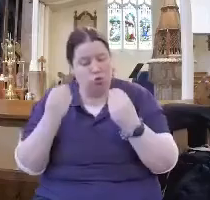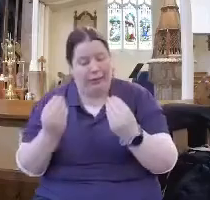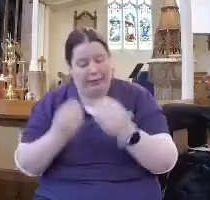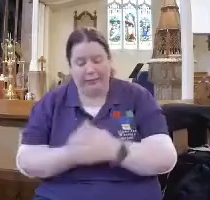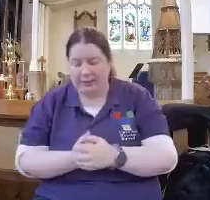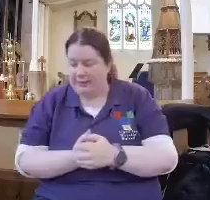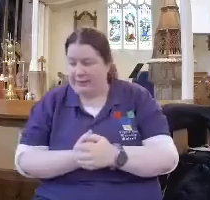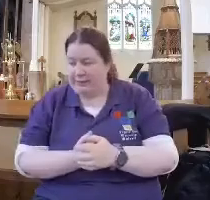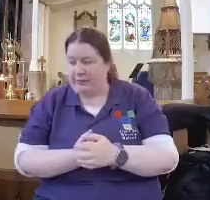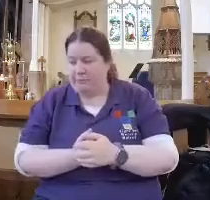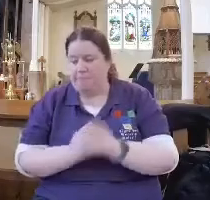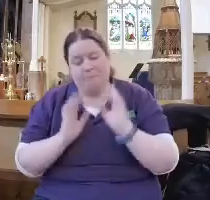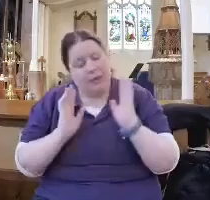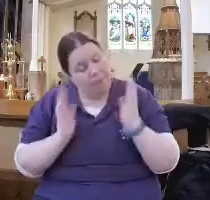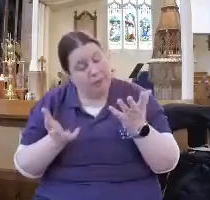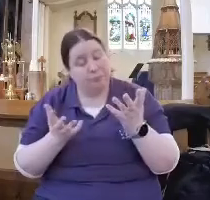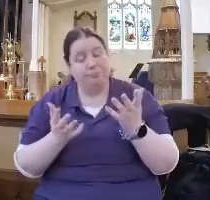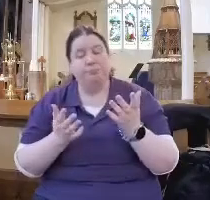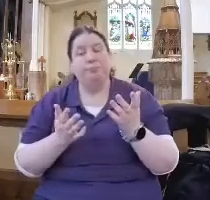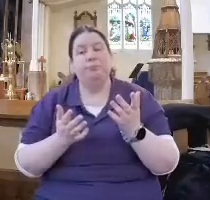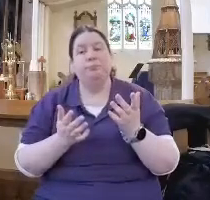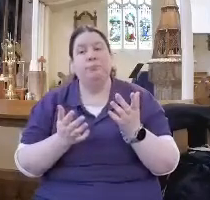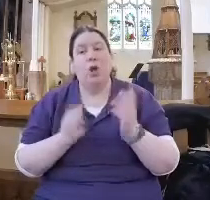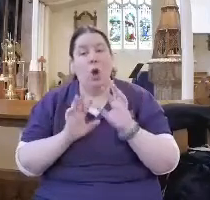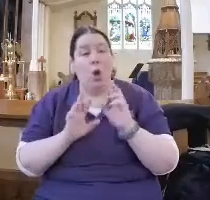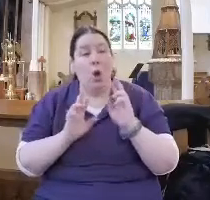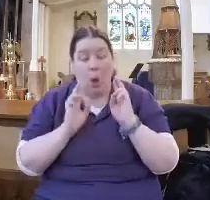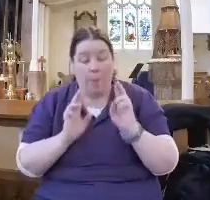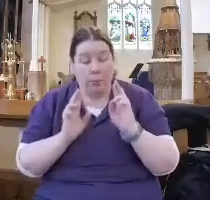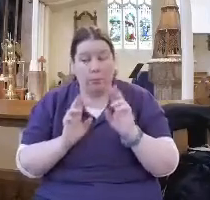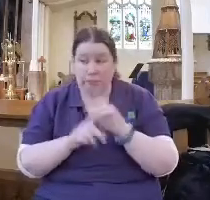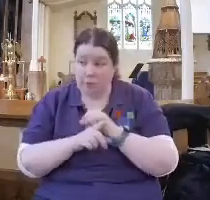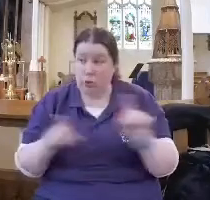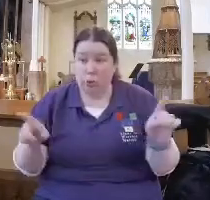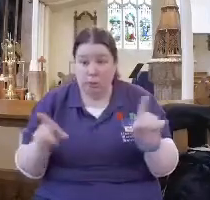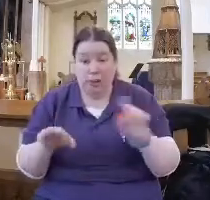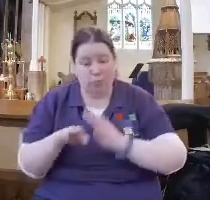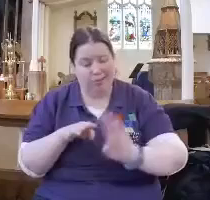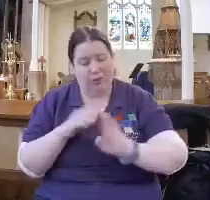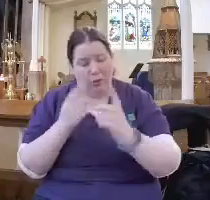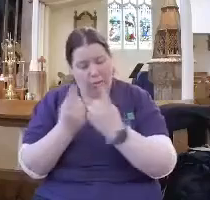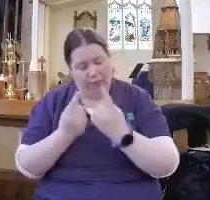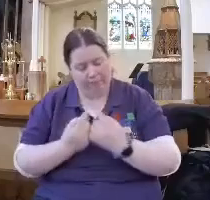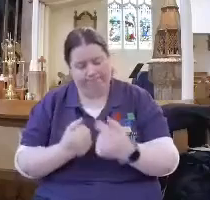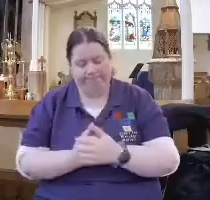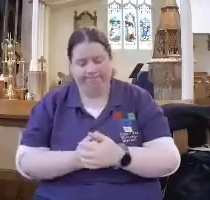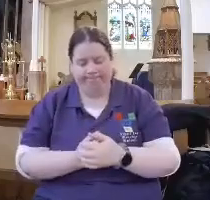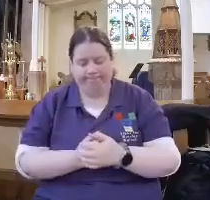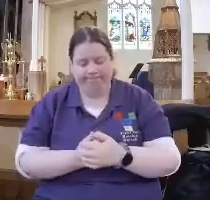know, but hopefully you'll find it practical. But let's kick off with a prayer.